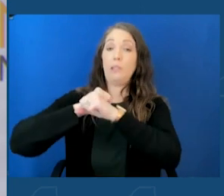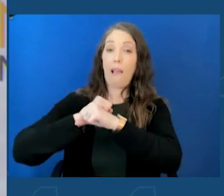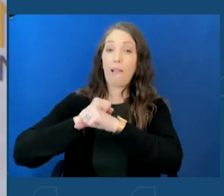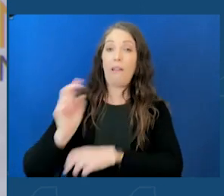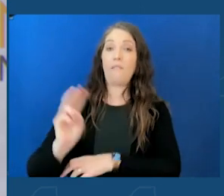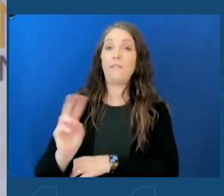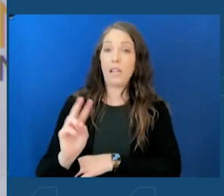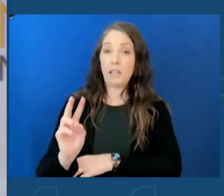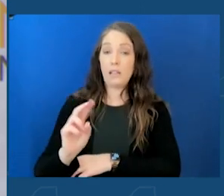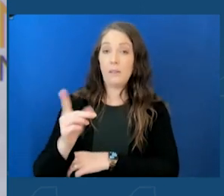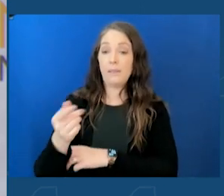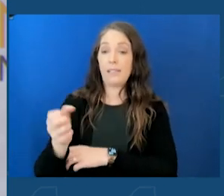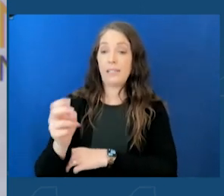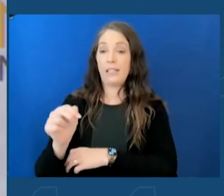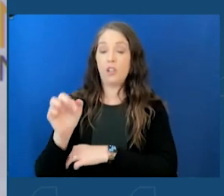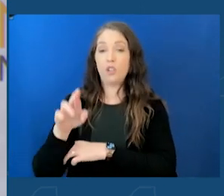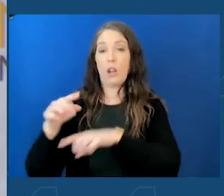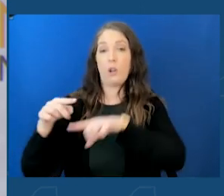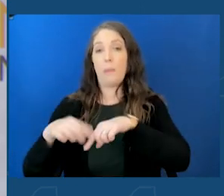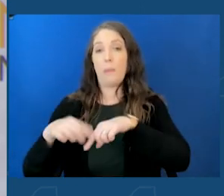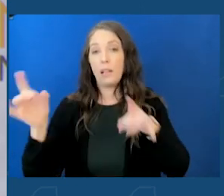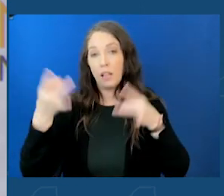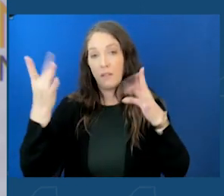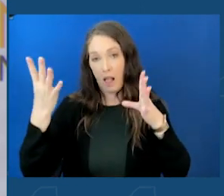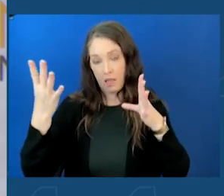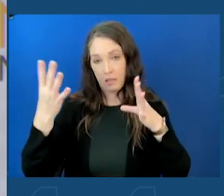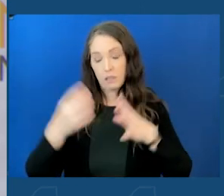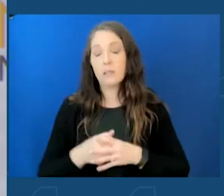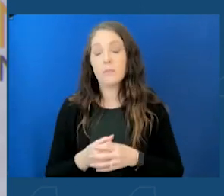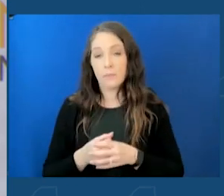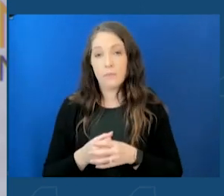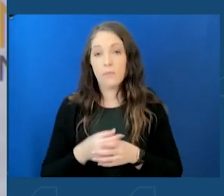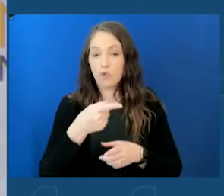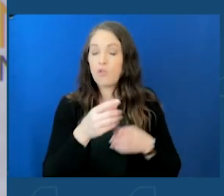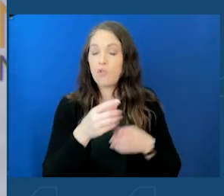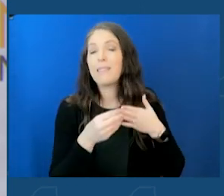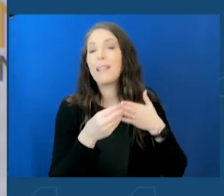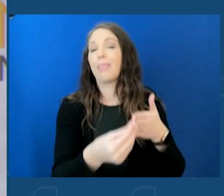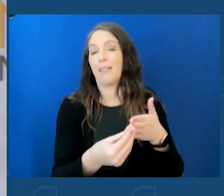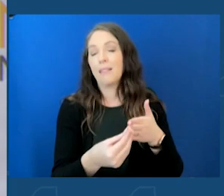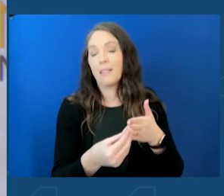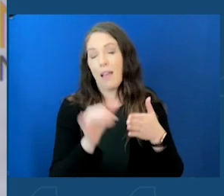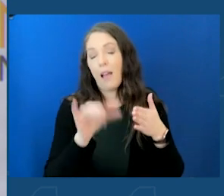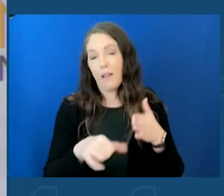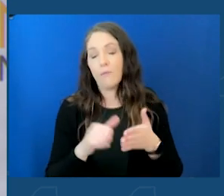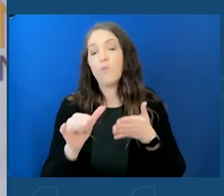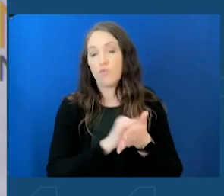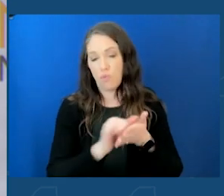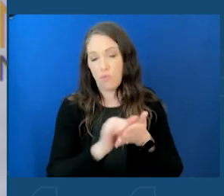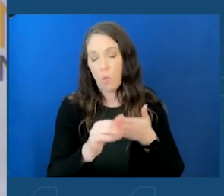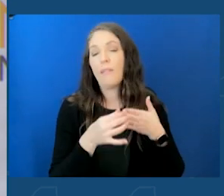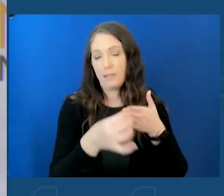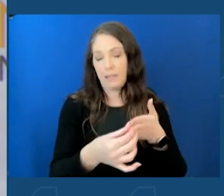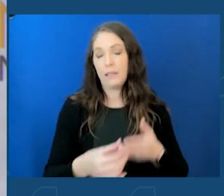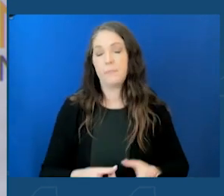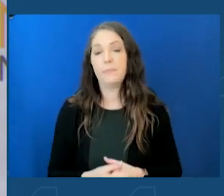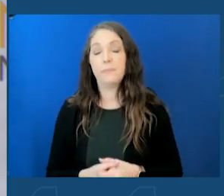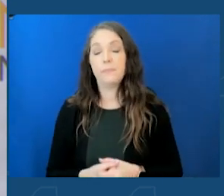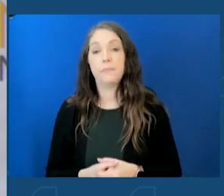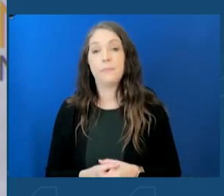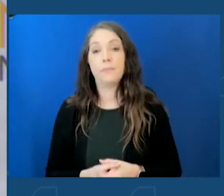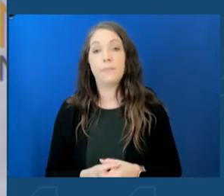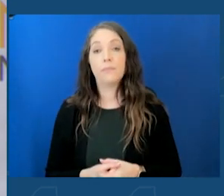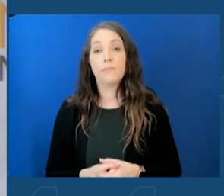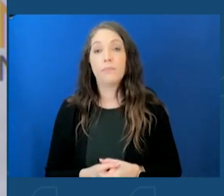gender-based violence as an employer. She's leading the way. New York is leading the way. So the next 30